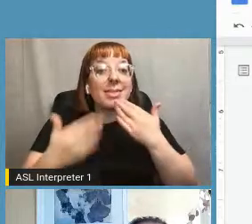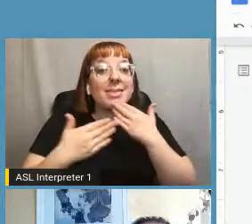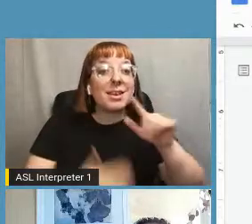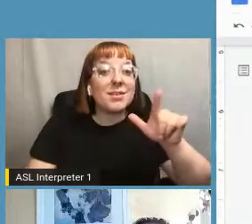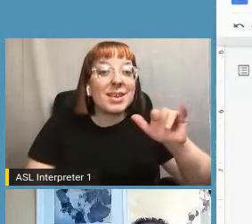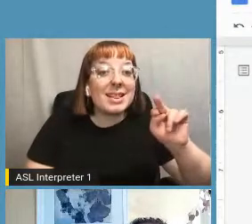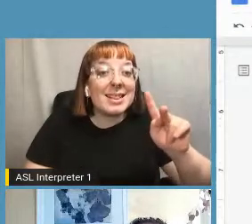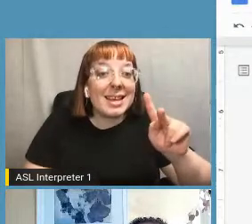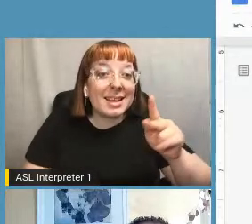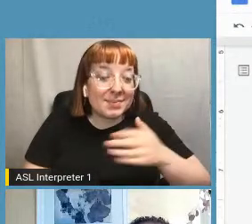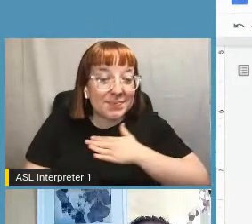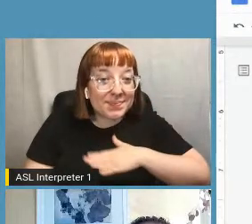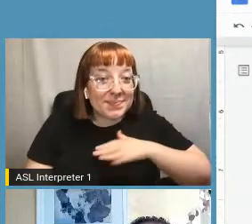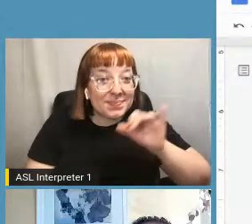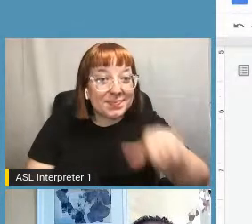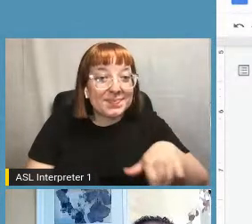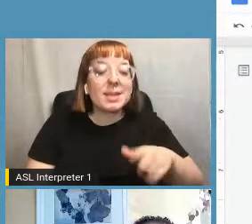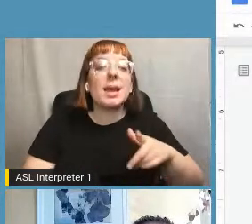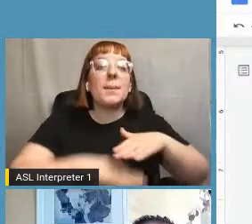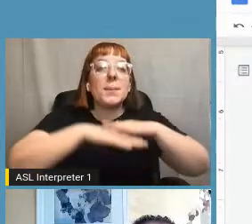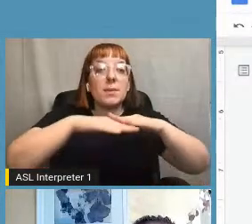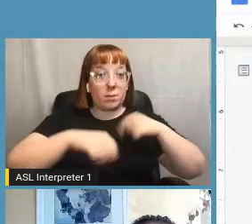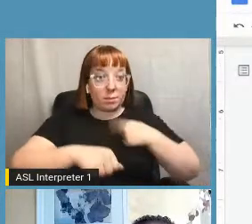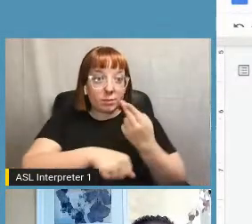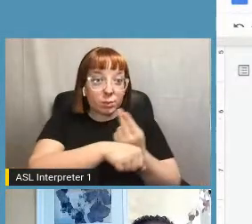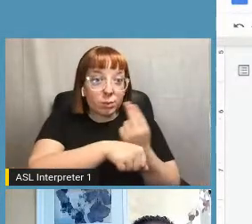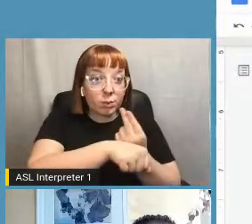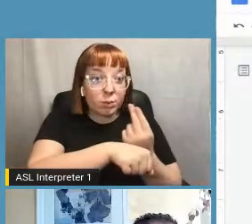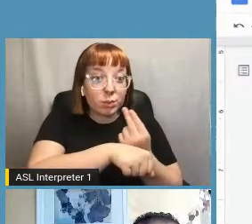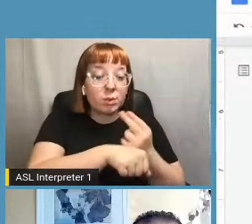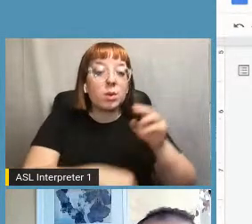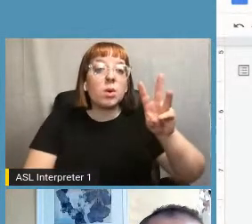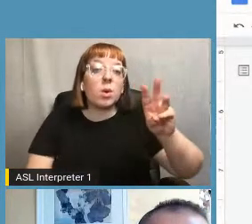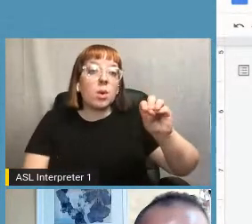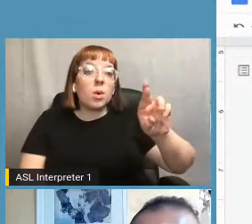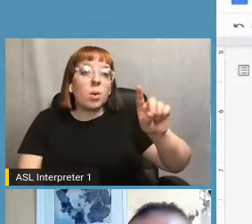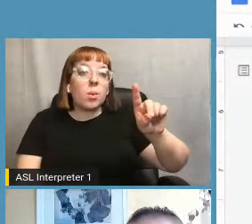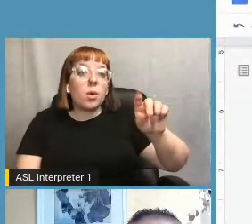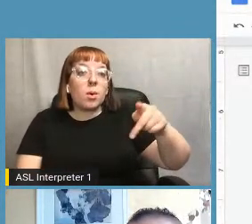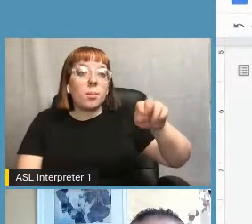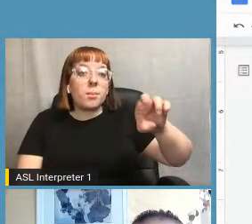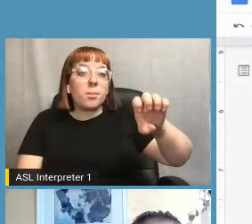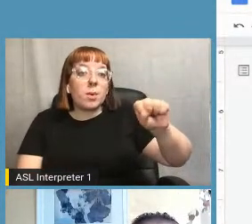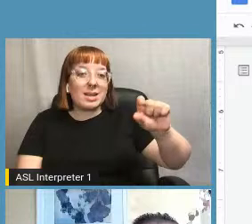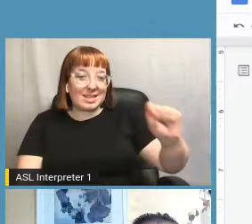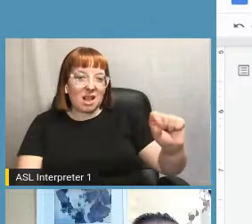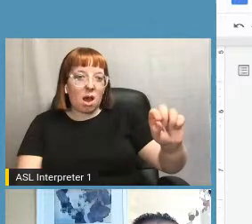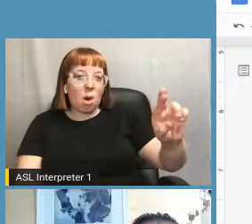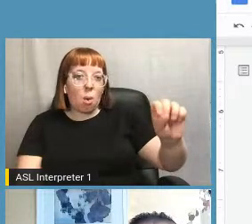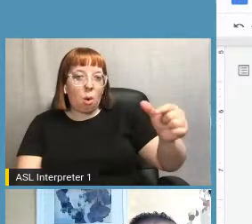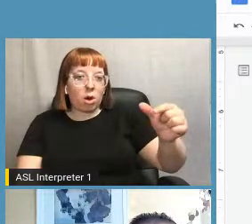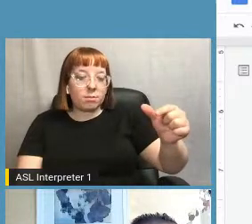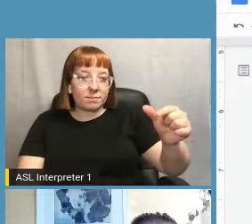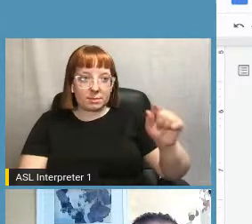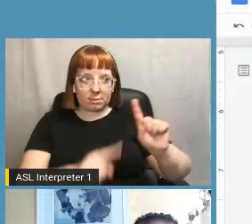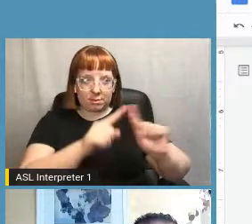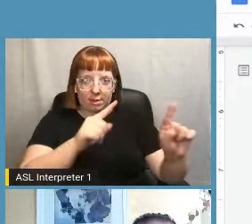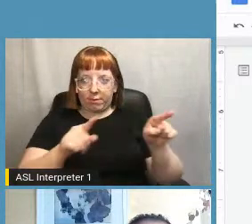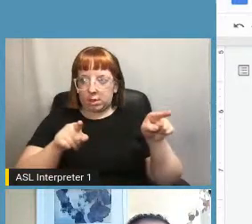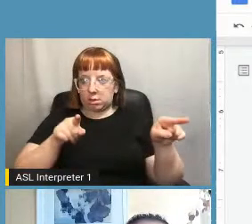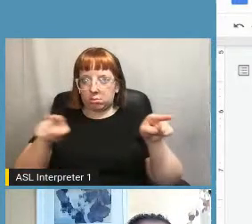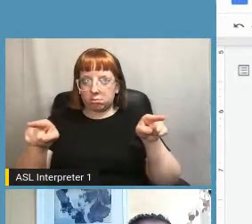Actually, so the platform that I use is actually WordPress.org. And so really quickly, I'll explain the difference between the